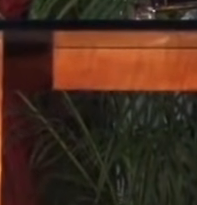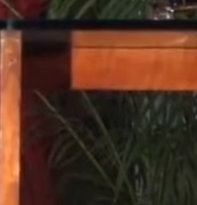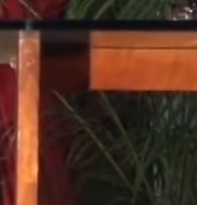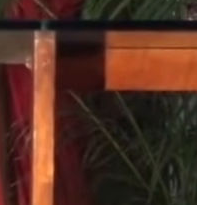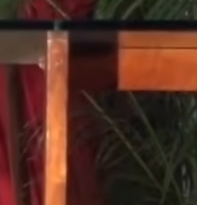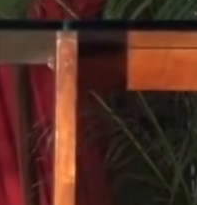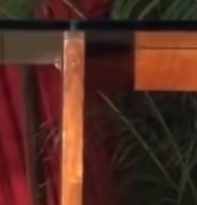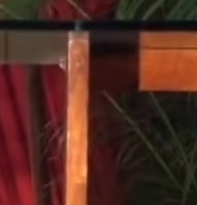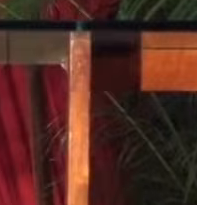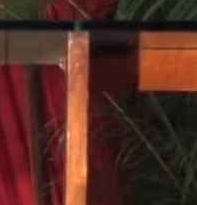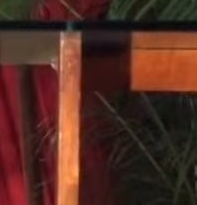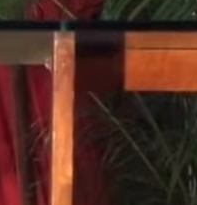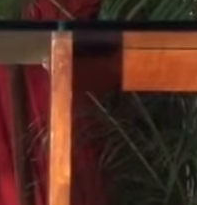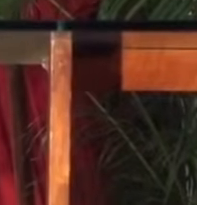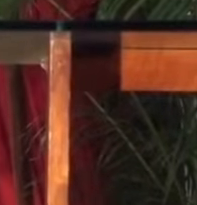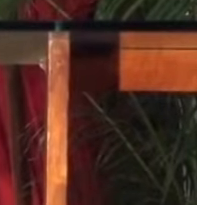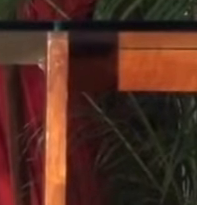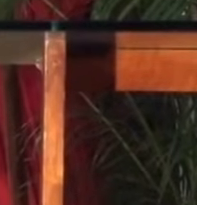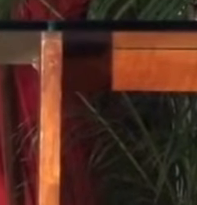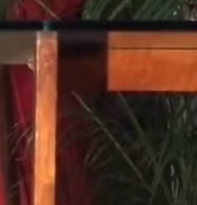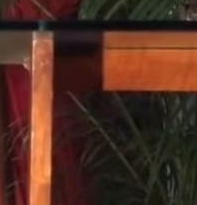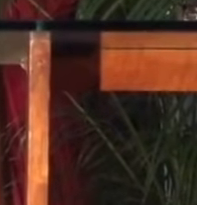usage of seals.